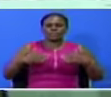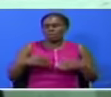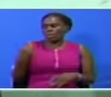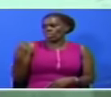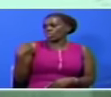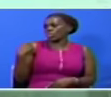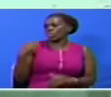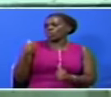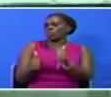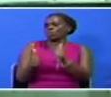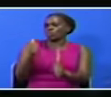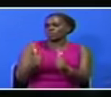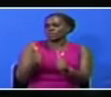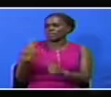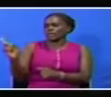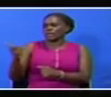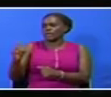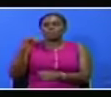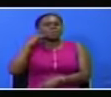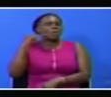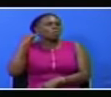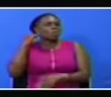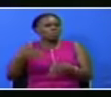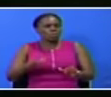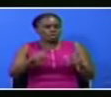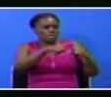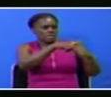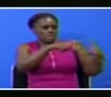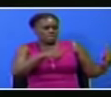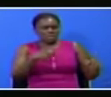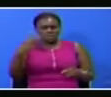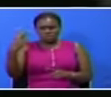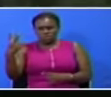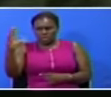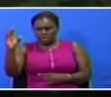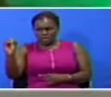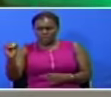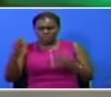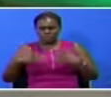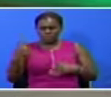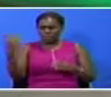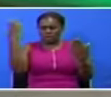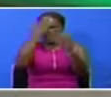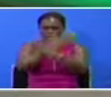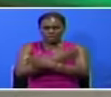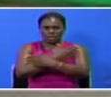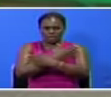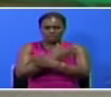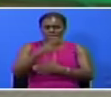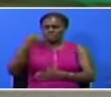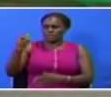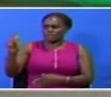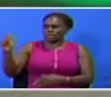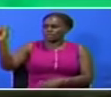recent accident being on the Nairobi-Nakuru Highway that claimed a total of 20 lives in one night. According to the National Transport and